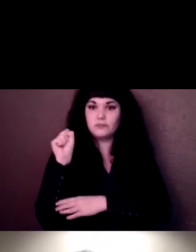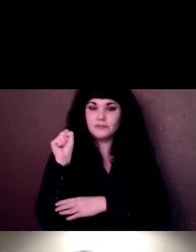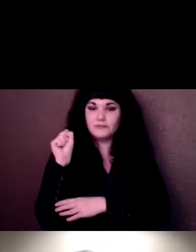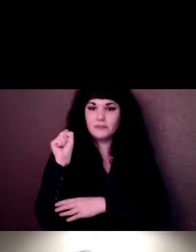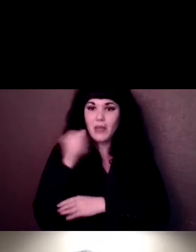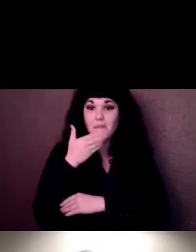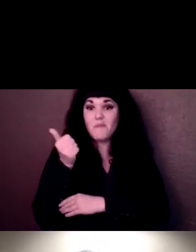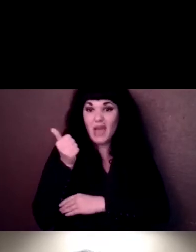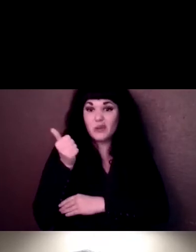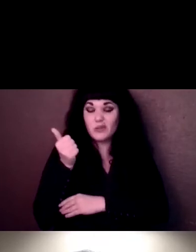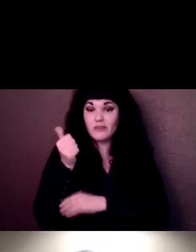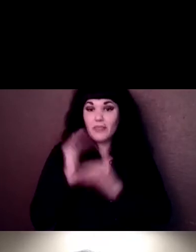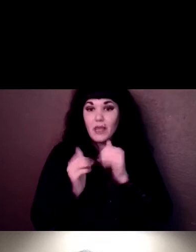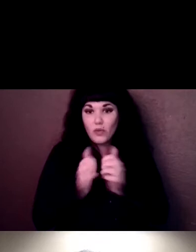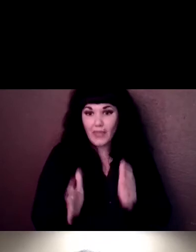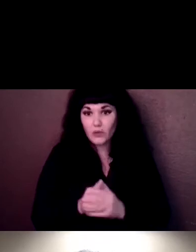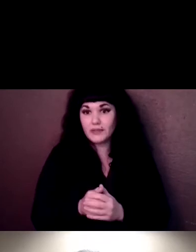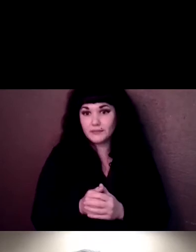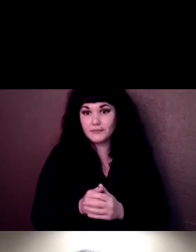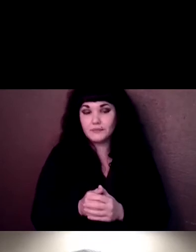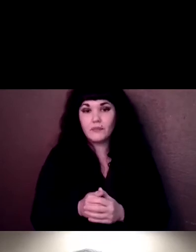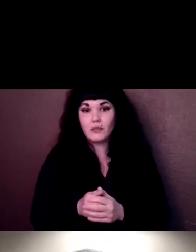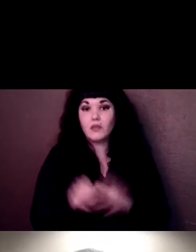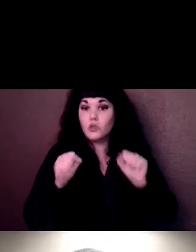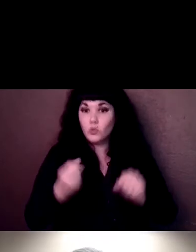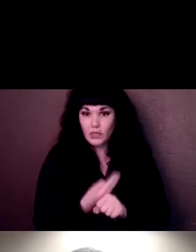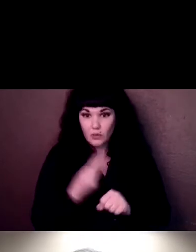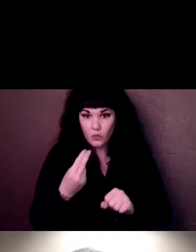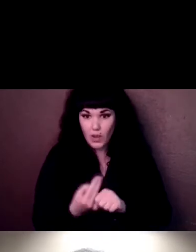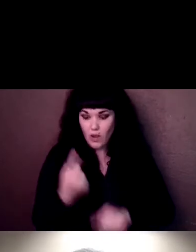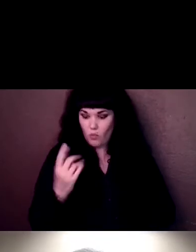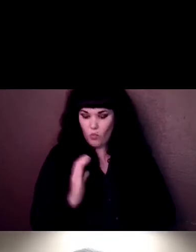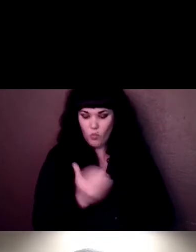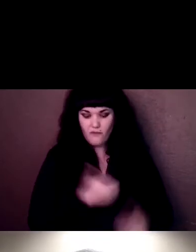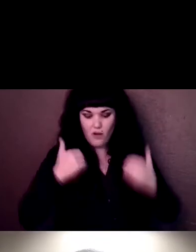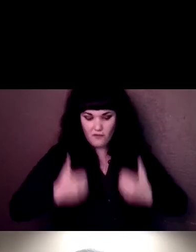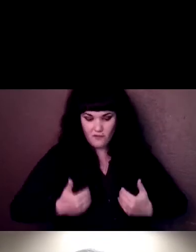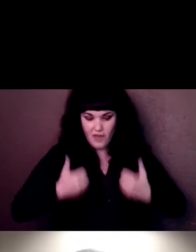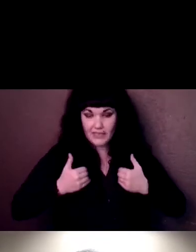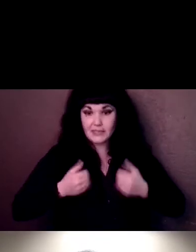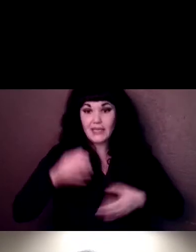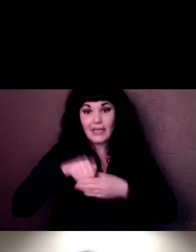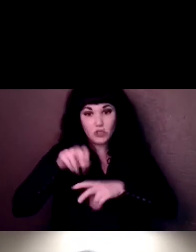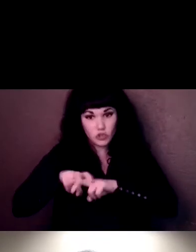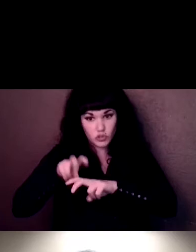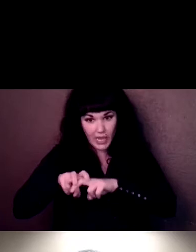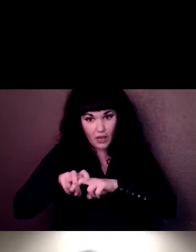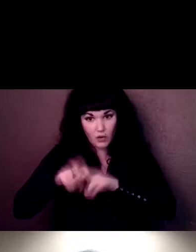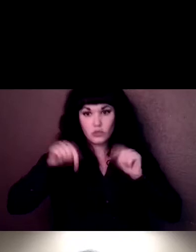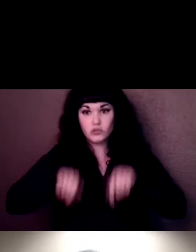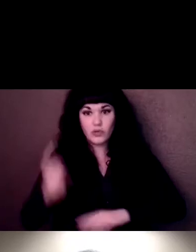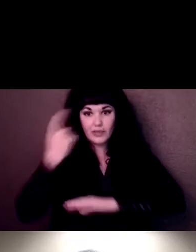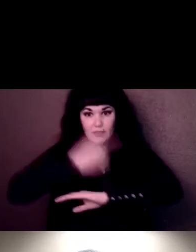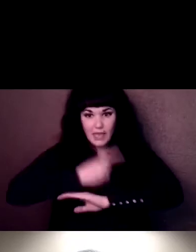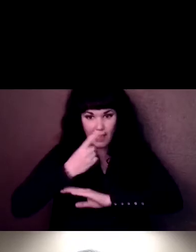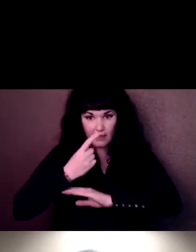better than you could without it. Now, you can wear one of our vests in your chair during the day, and as the muscles